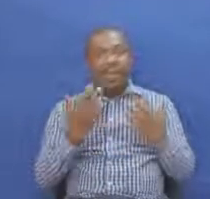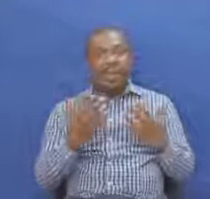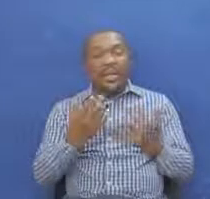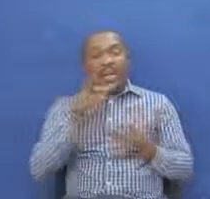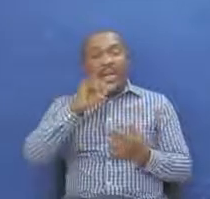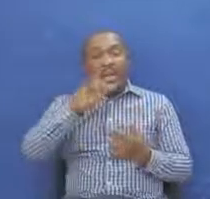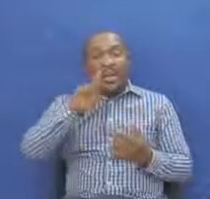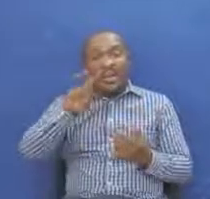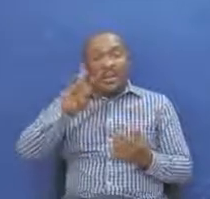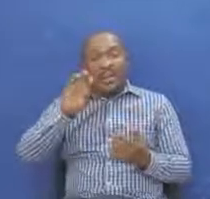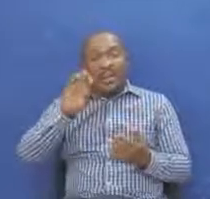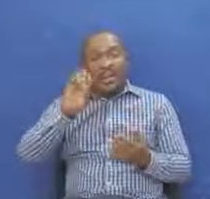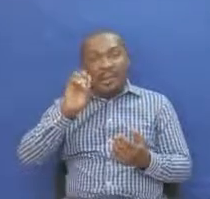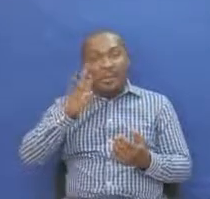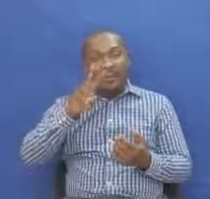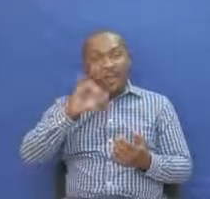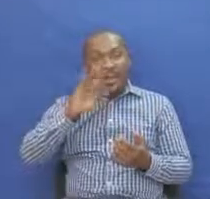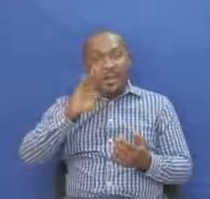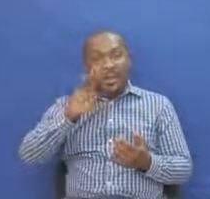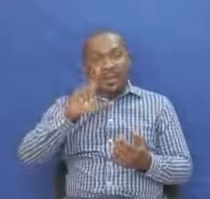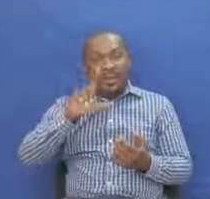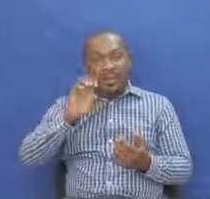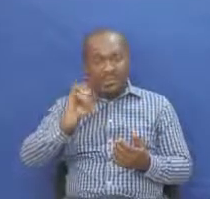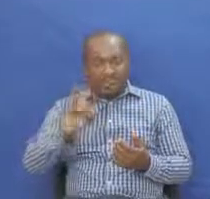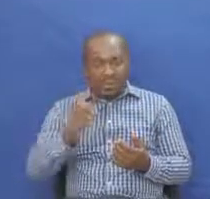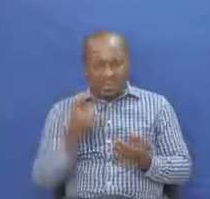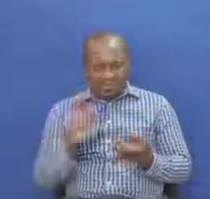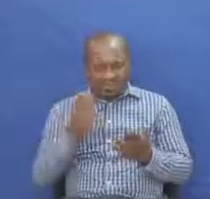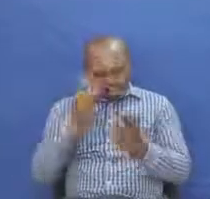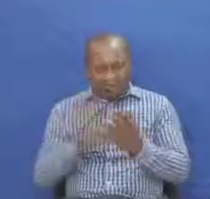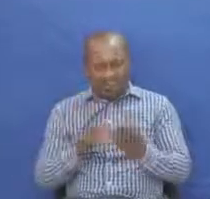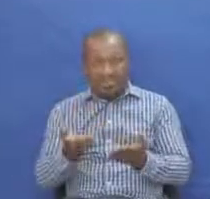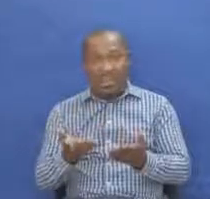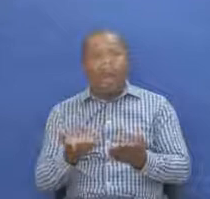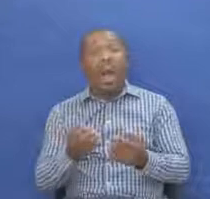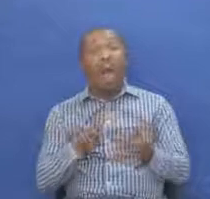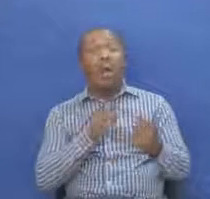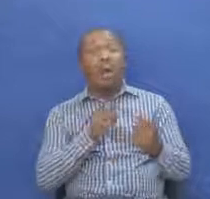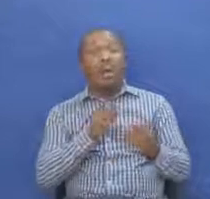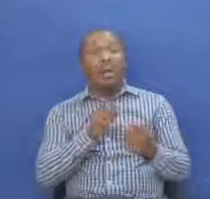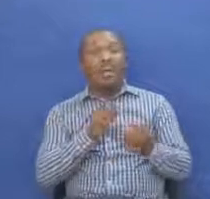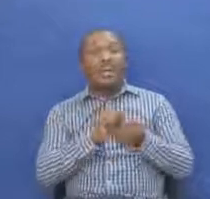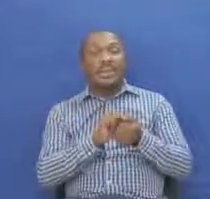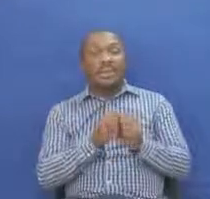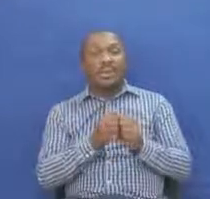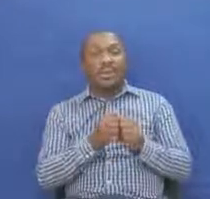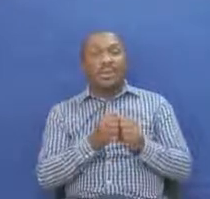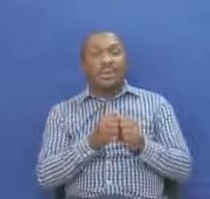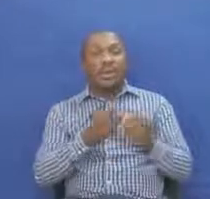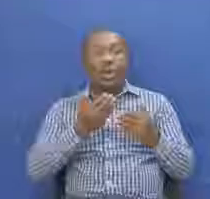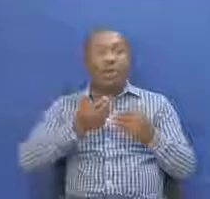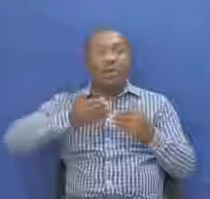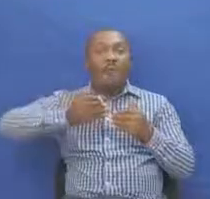of you may be astonished by the term irreversible. Irreversible means something which just goes